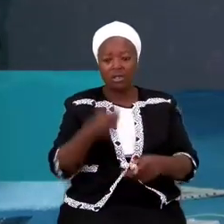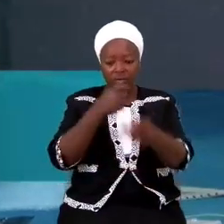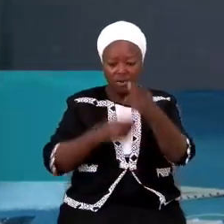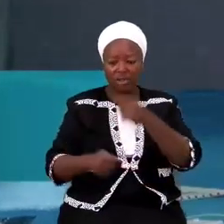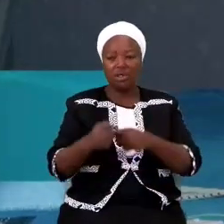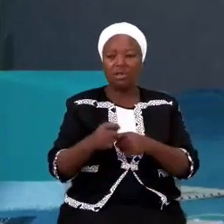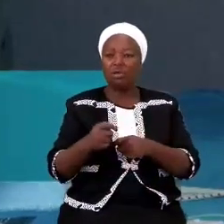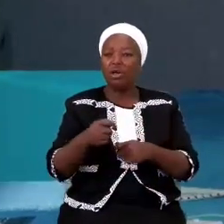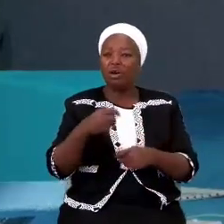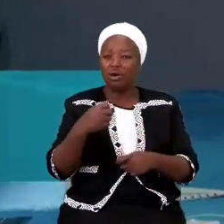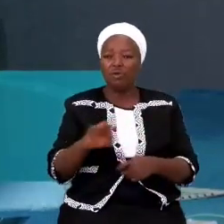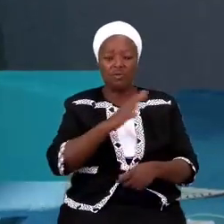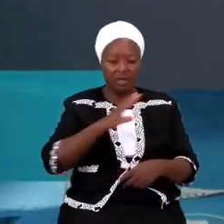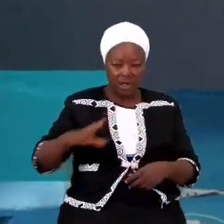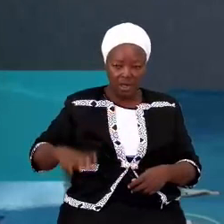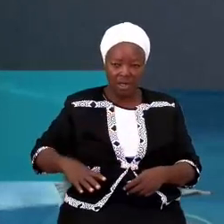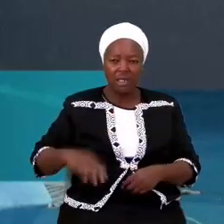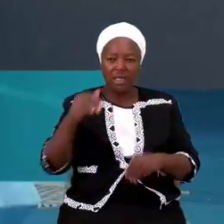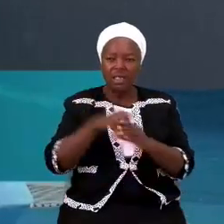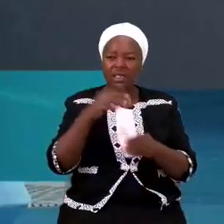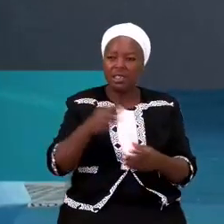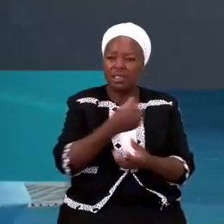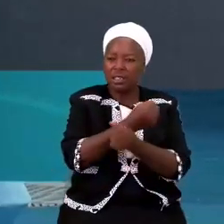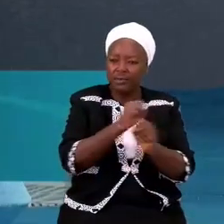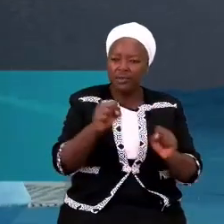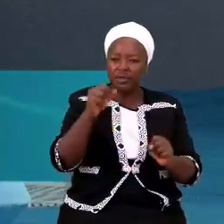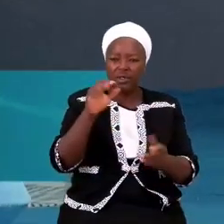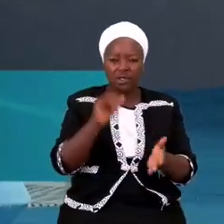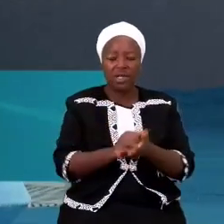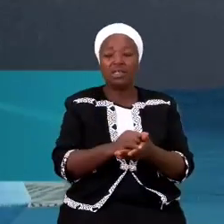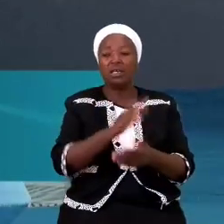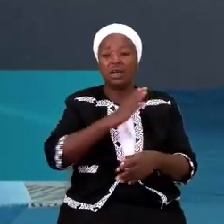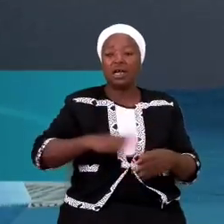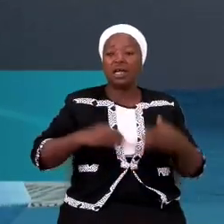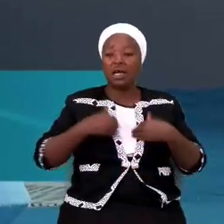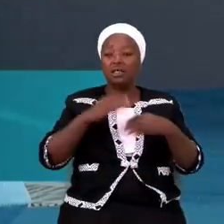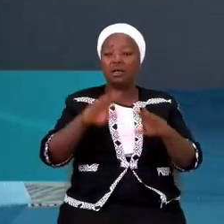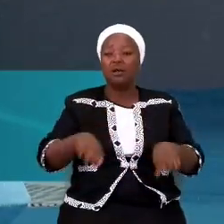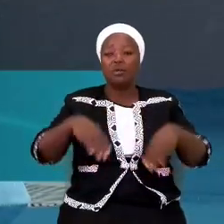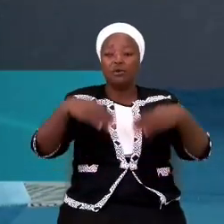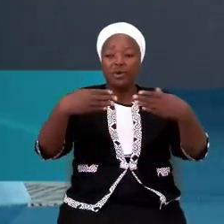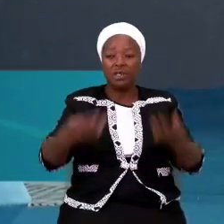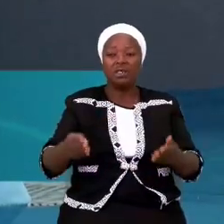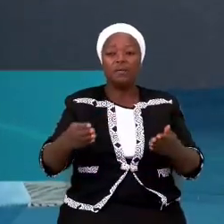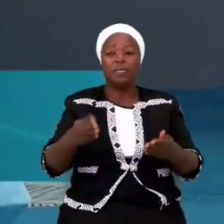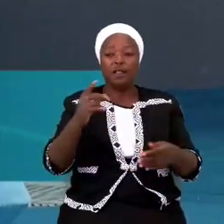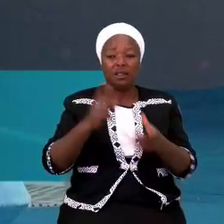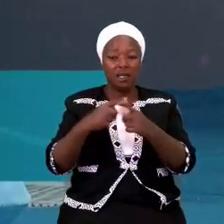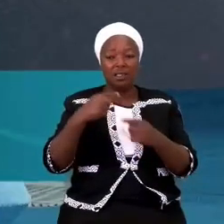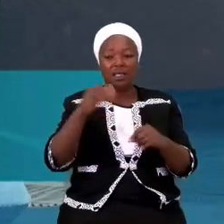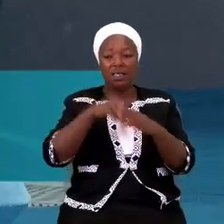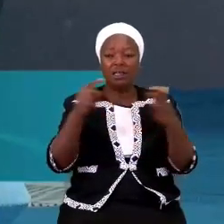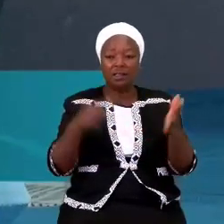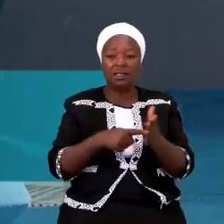said, in this, in this sacrifice, in this substitution, in what Christ has done, was